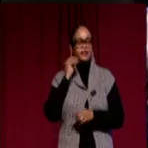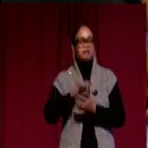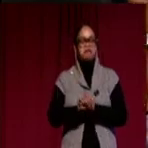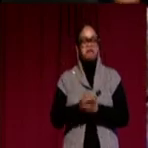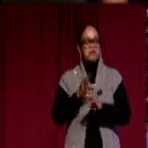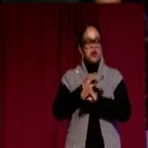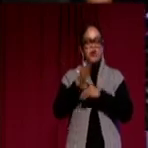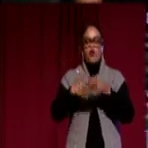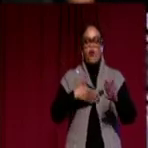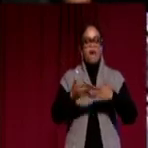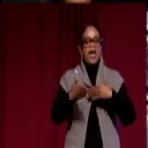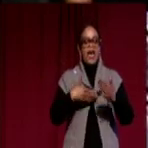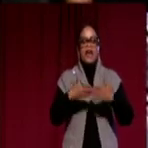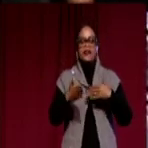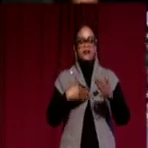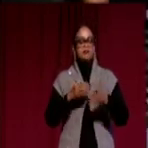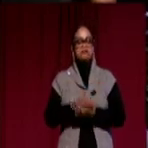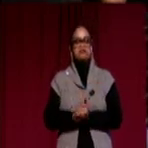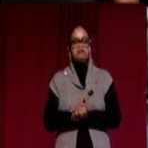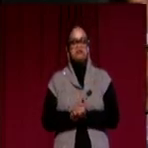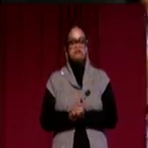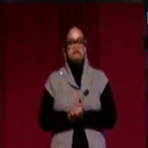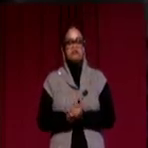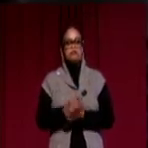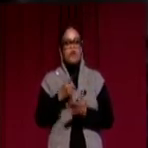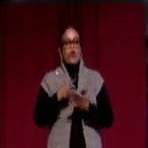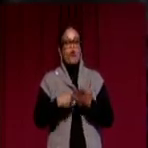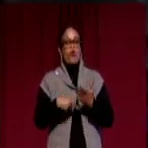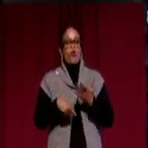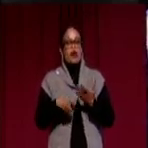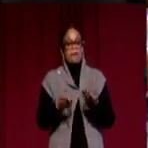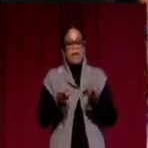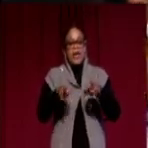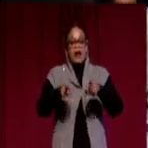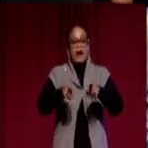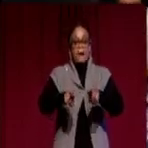No matter what may come,